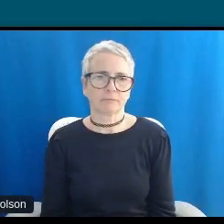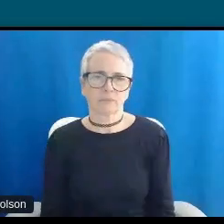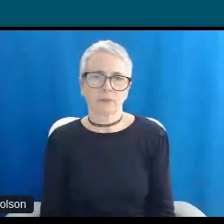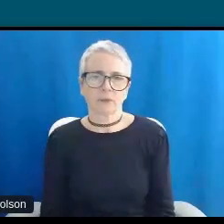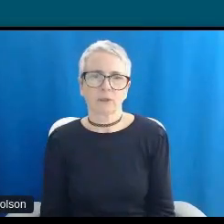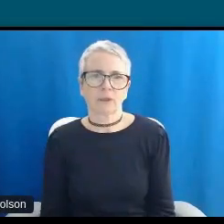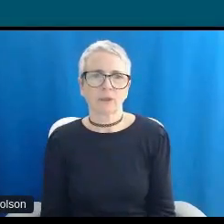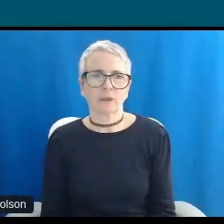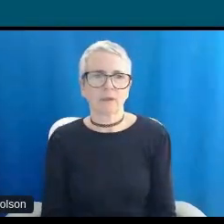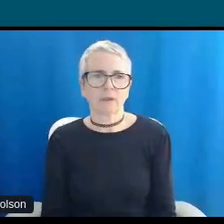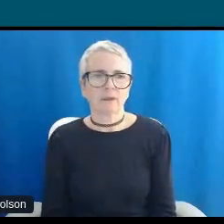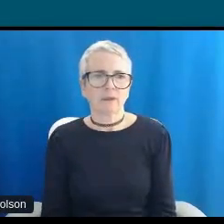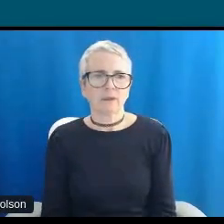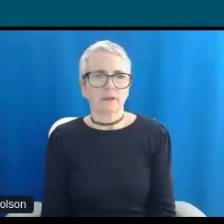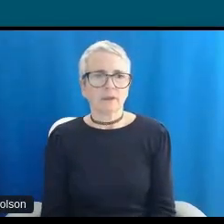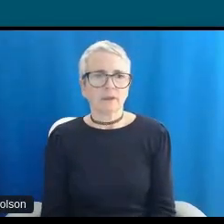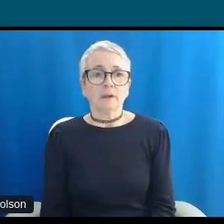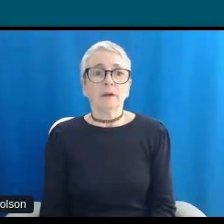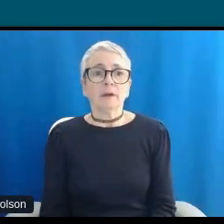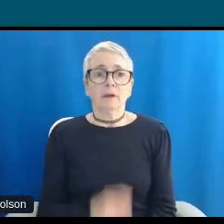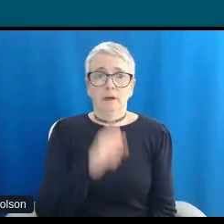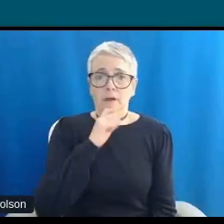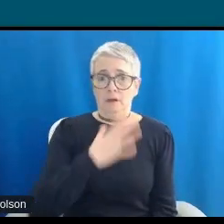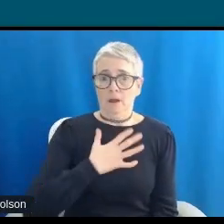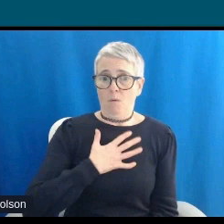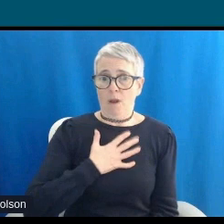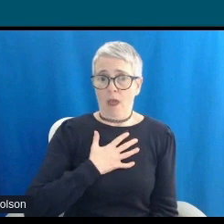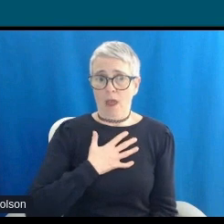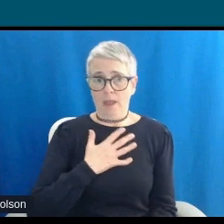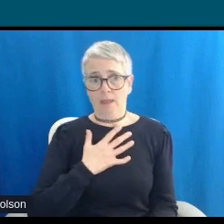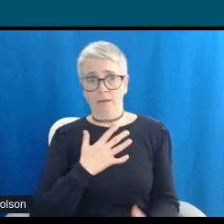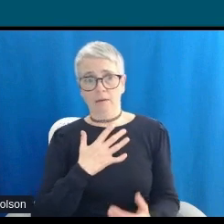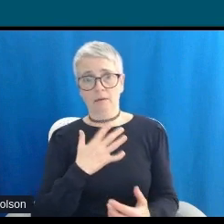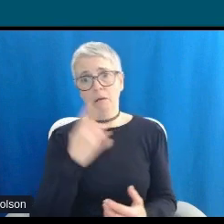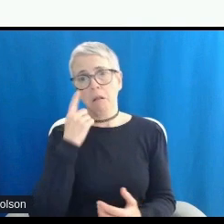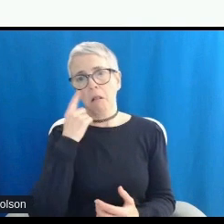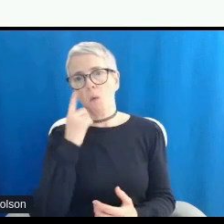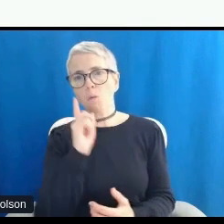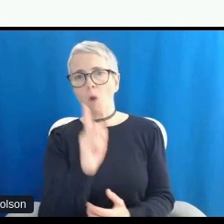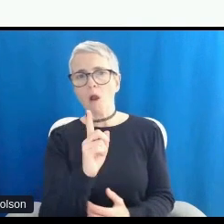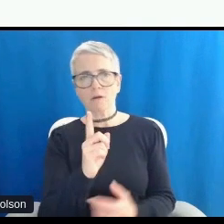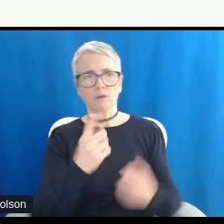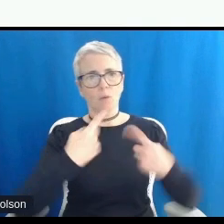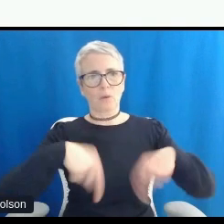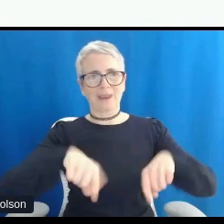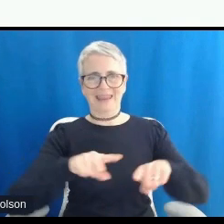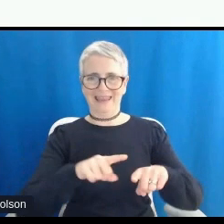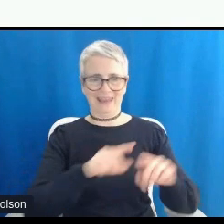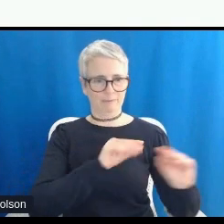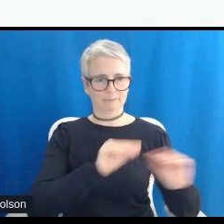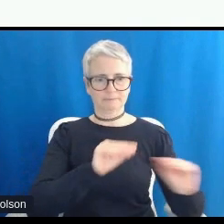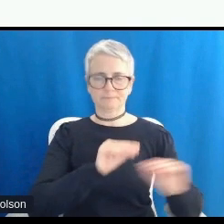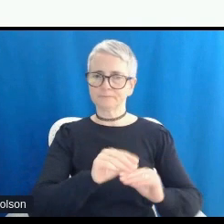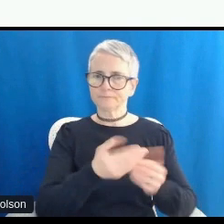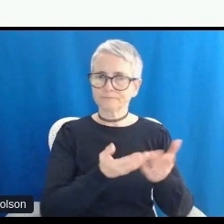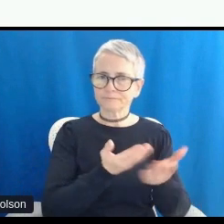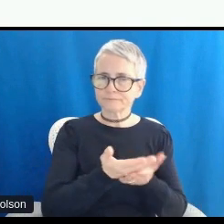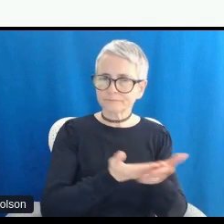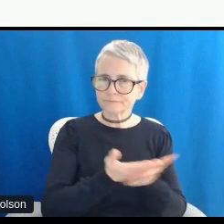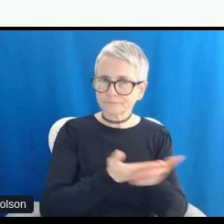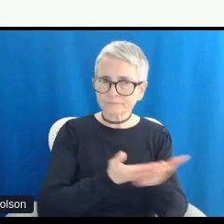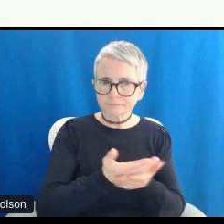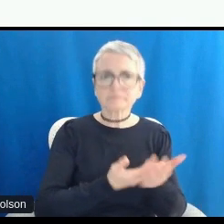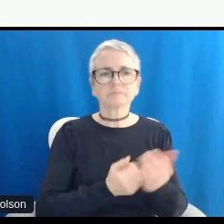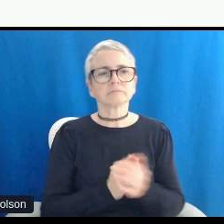I want to cover one of the sections that we go into, and that is individual ways of working. So this